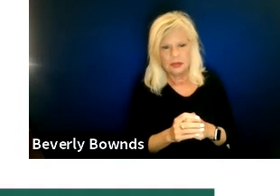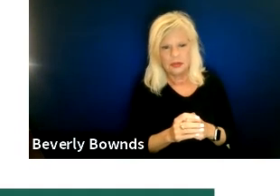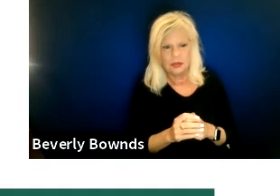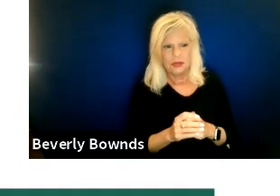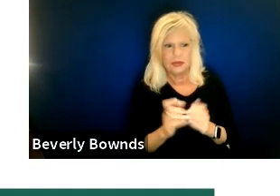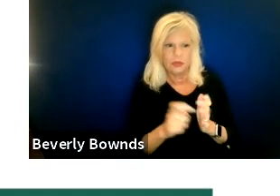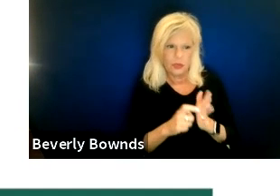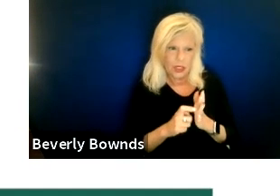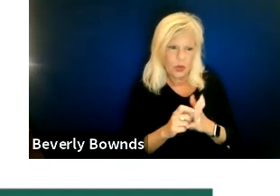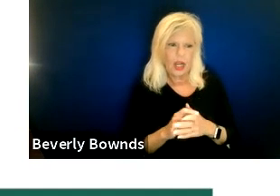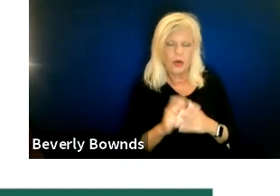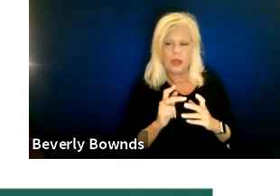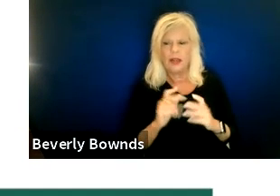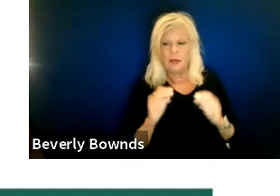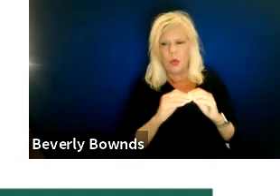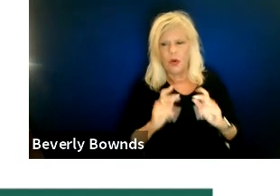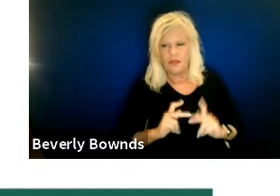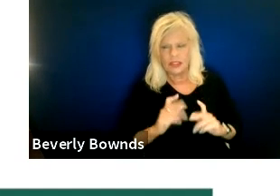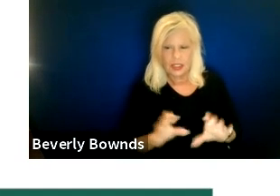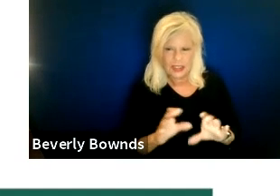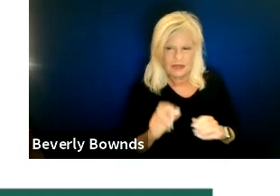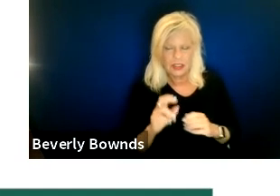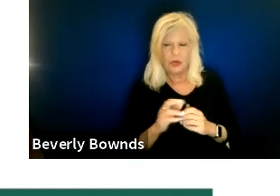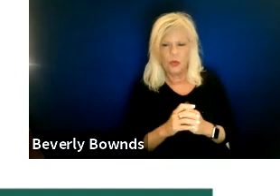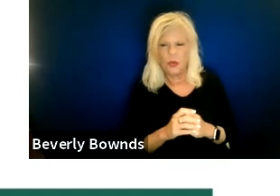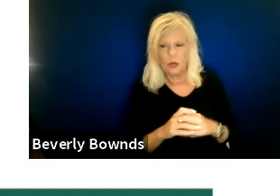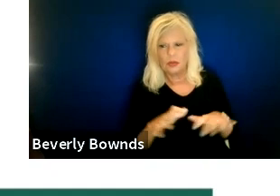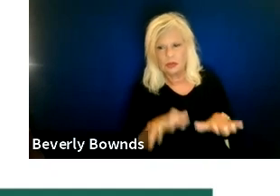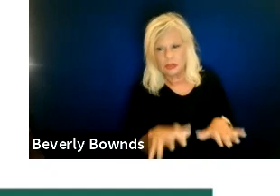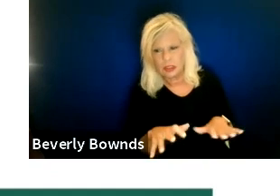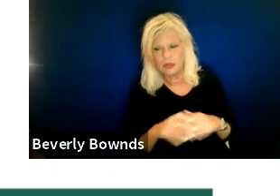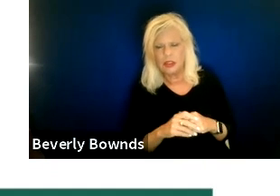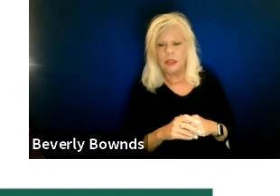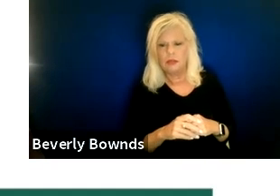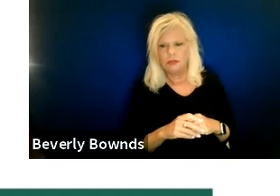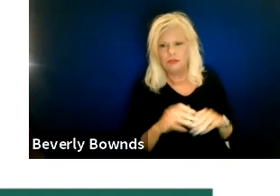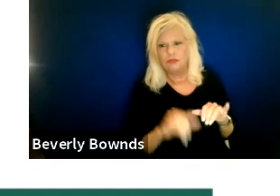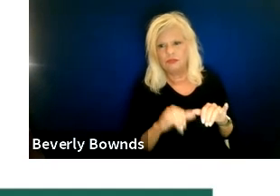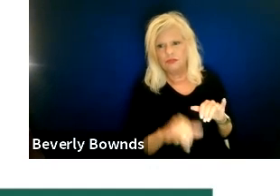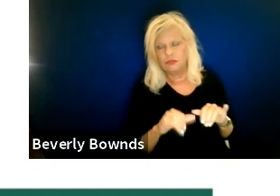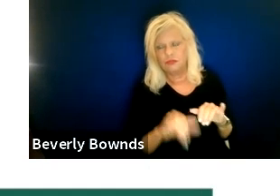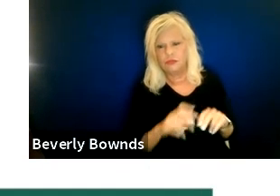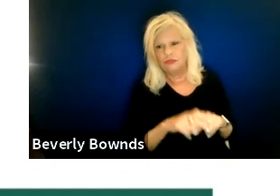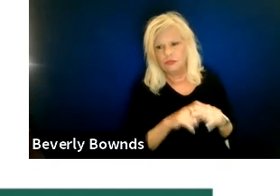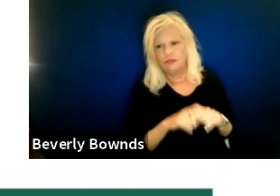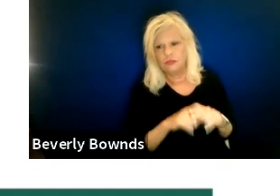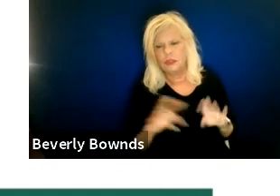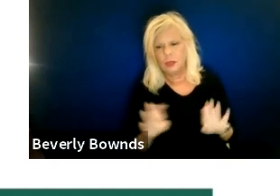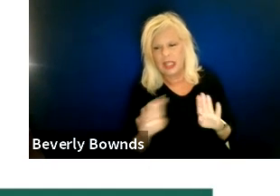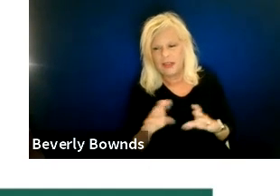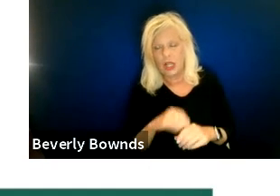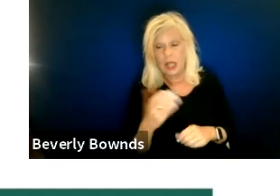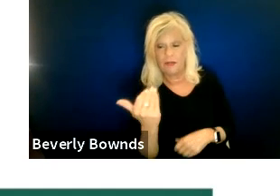requiring further physical activity or, sedentary behavior. So I think that we have participants out of